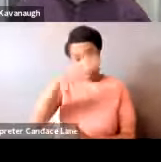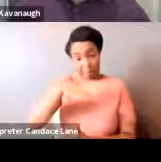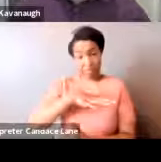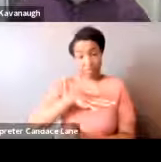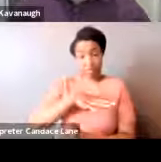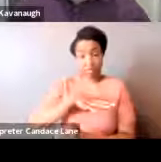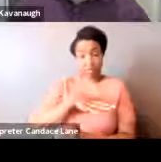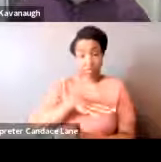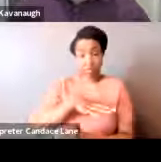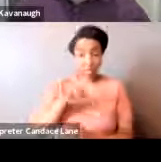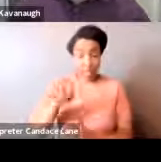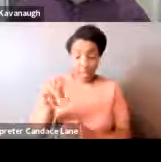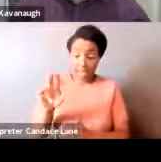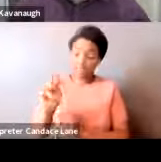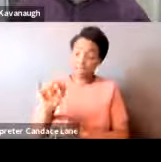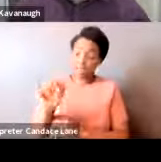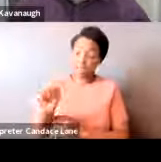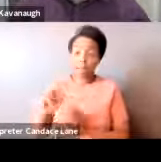Swahili.